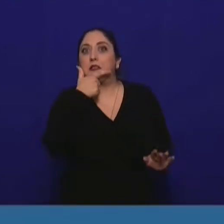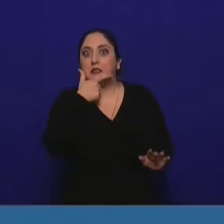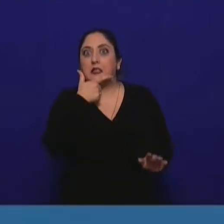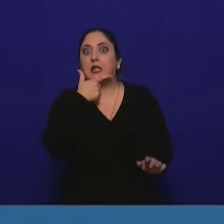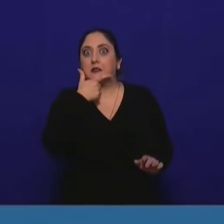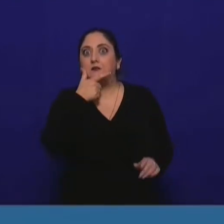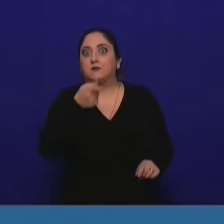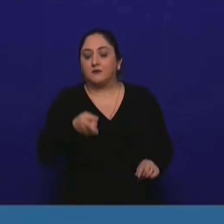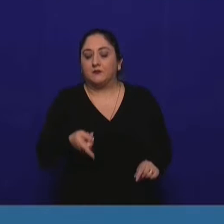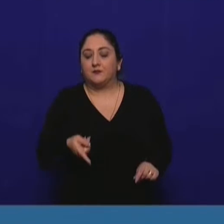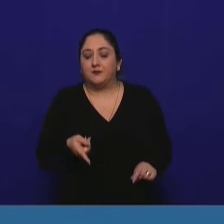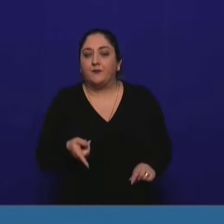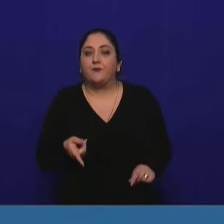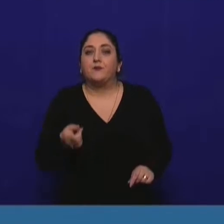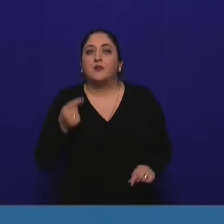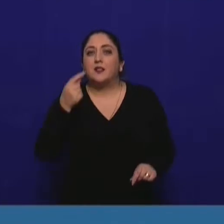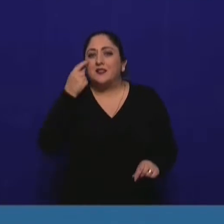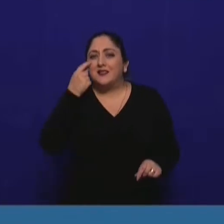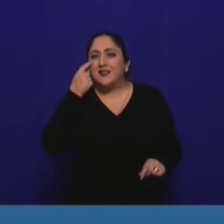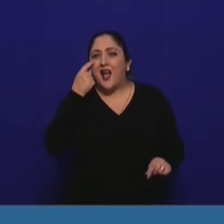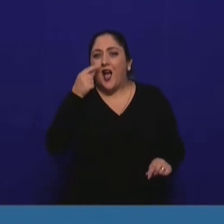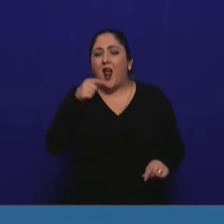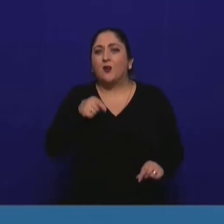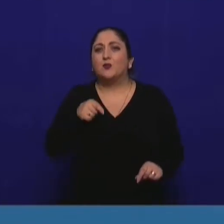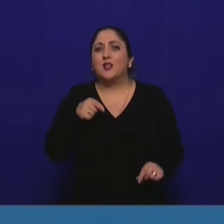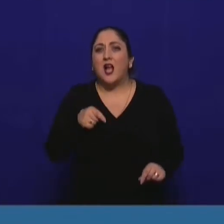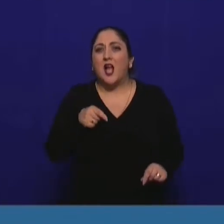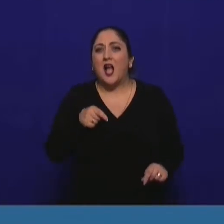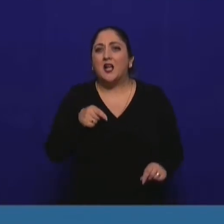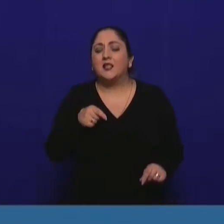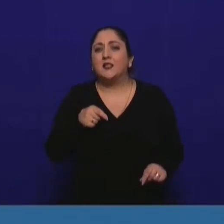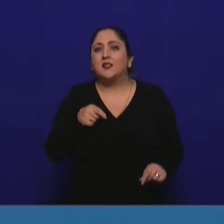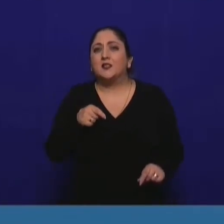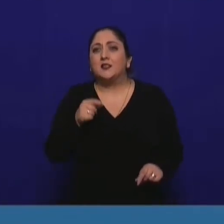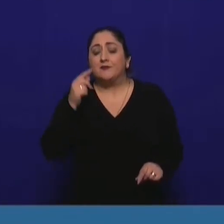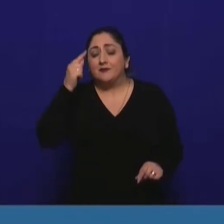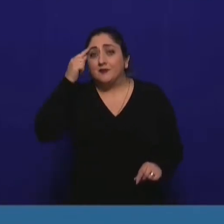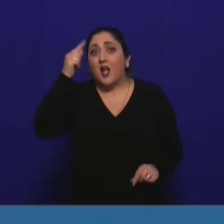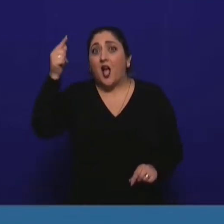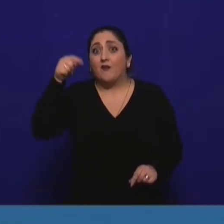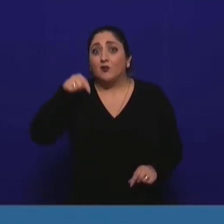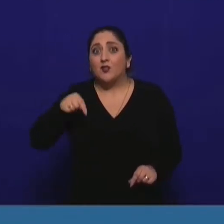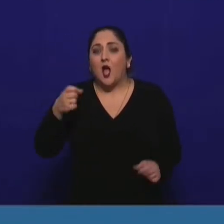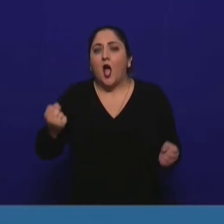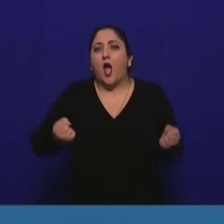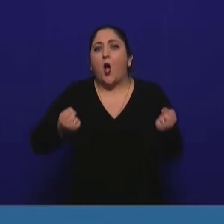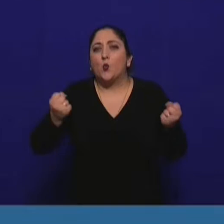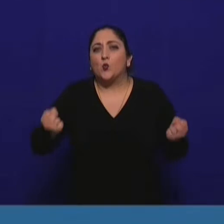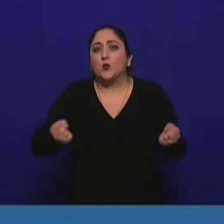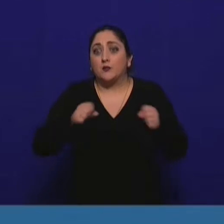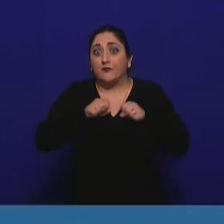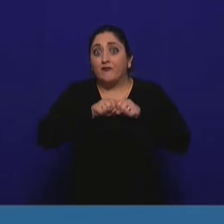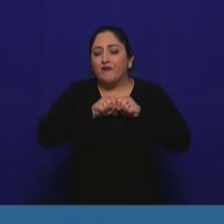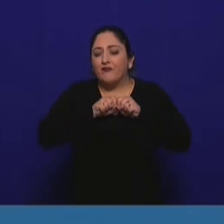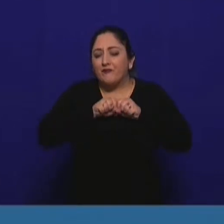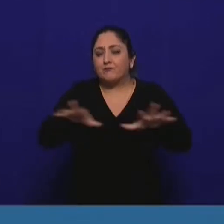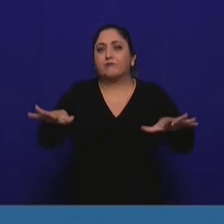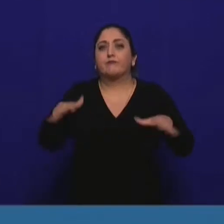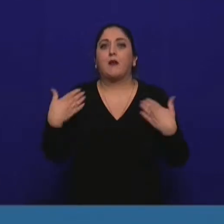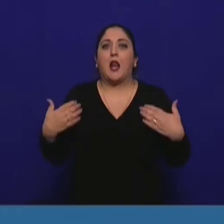għaddejja. Il-varjant, Iva, hija situazzjoni fejn nafu li dan huwa varjant li jkun hemm iktar trasmissjoni,